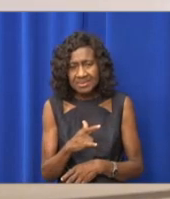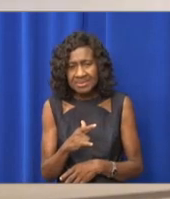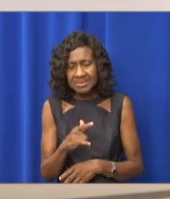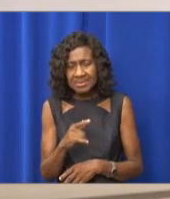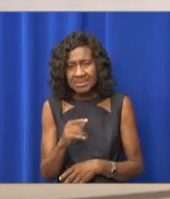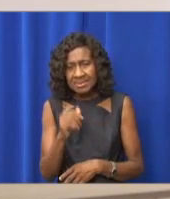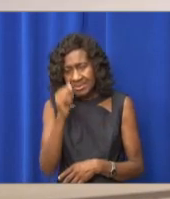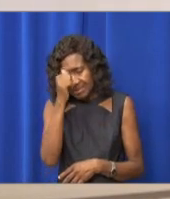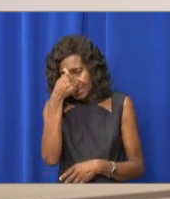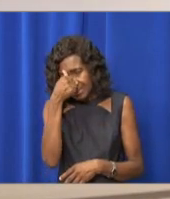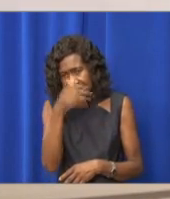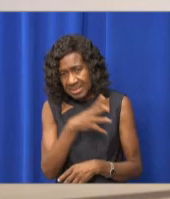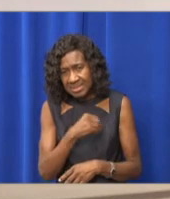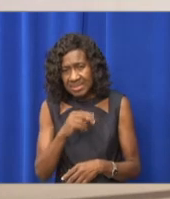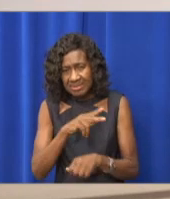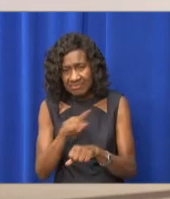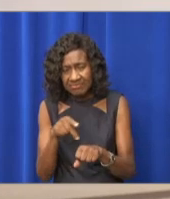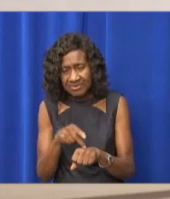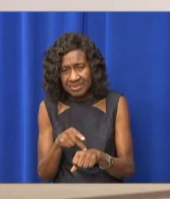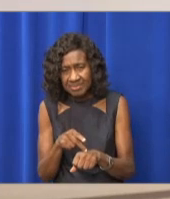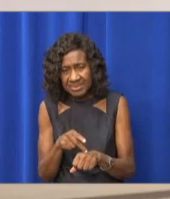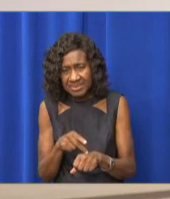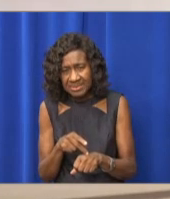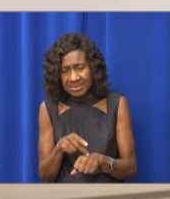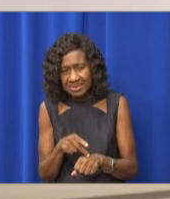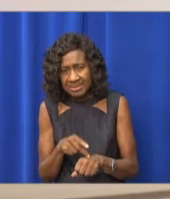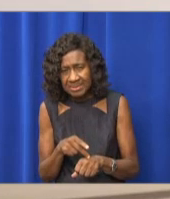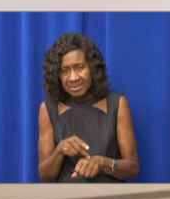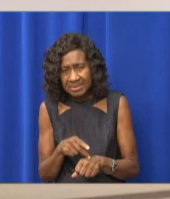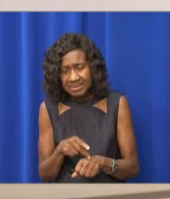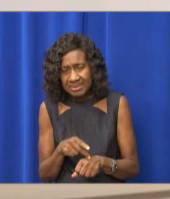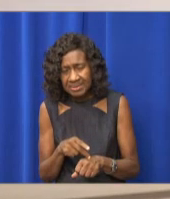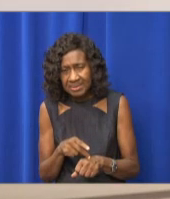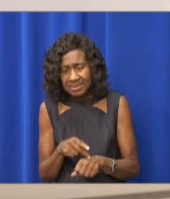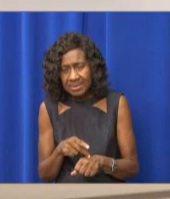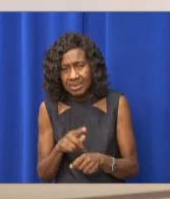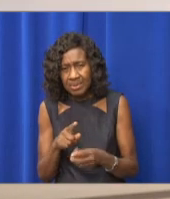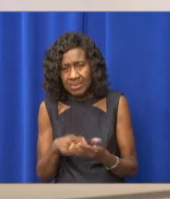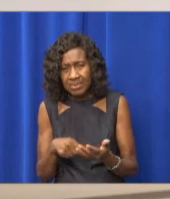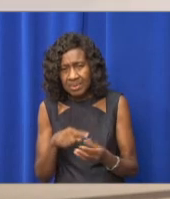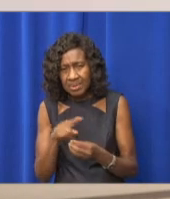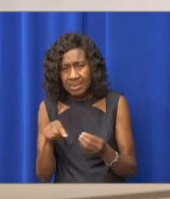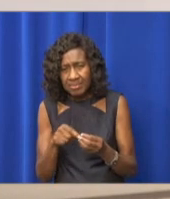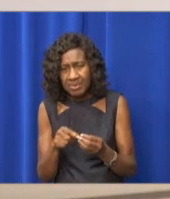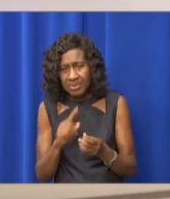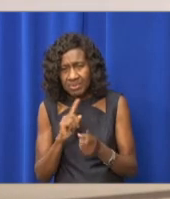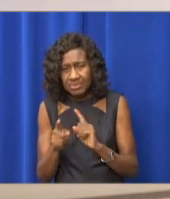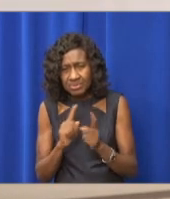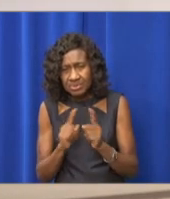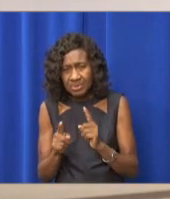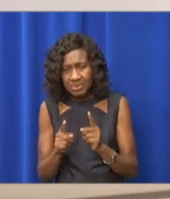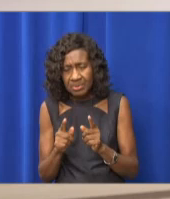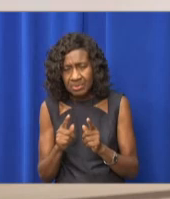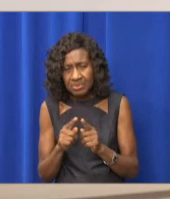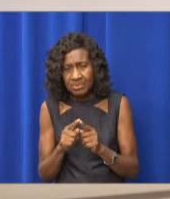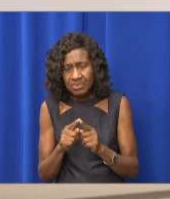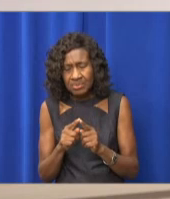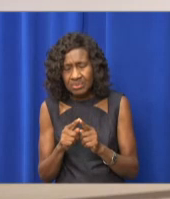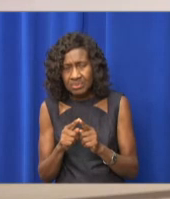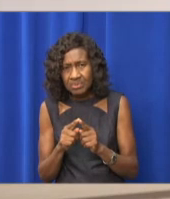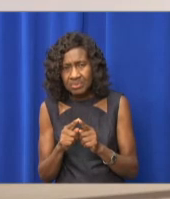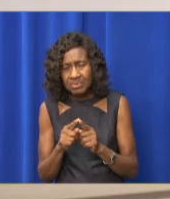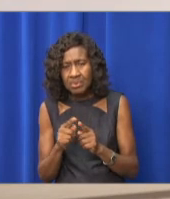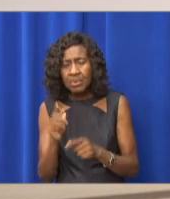Philippines nationals. Have you moved forward with the talks to implement waivers for the transit